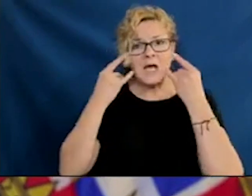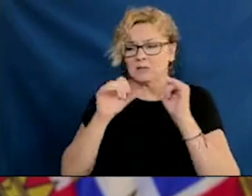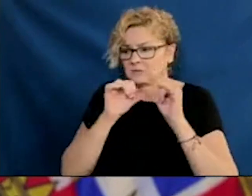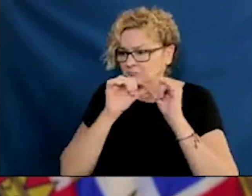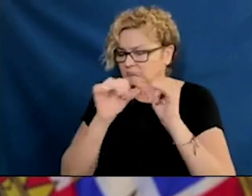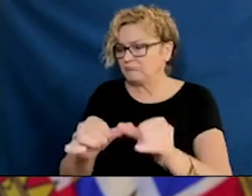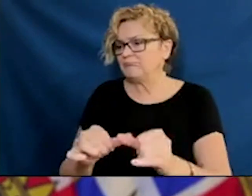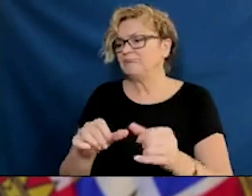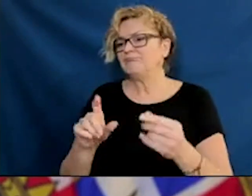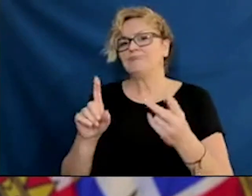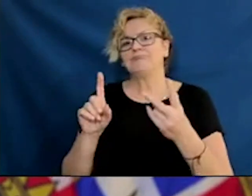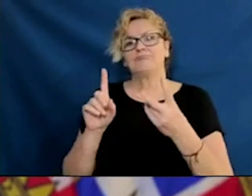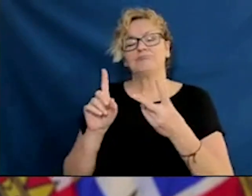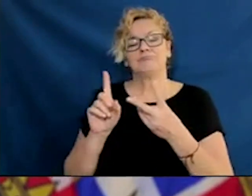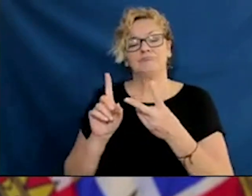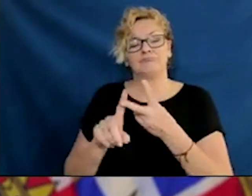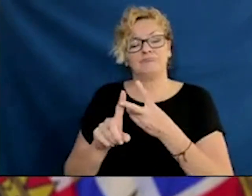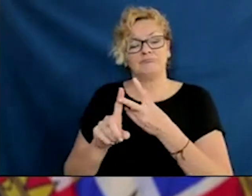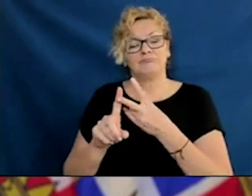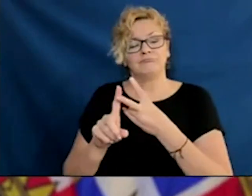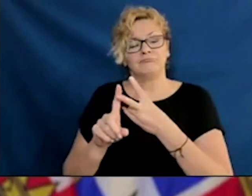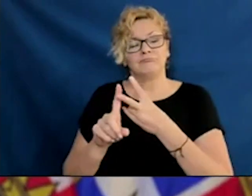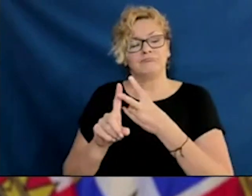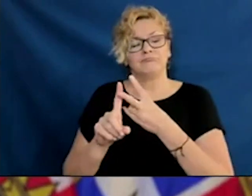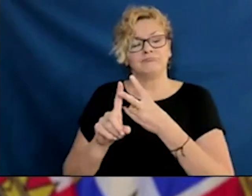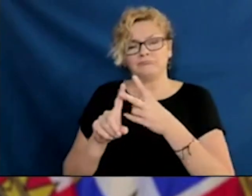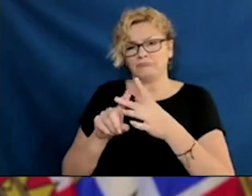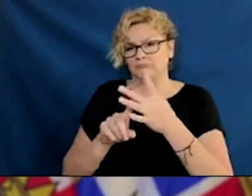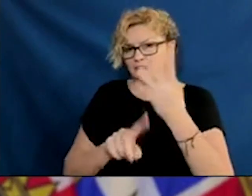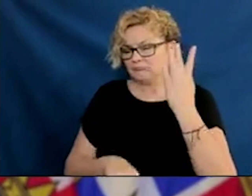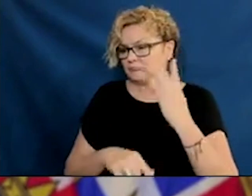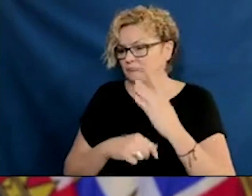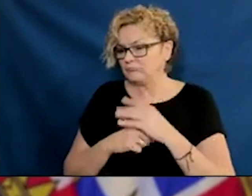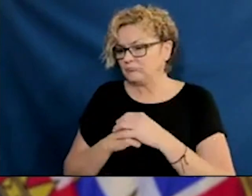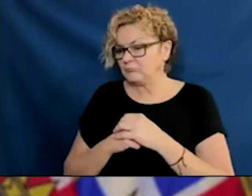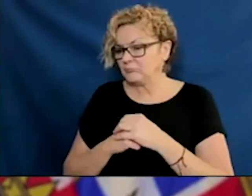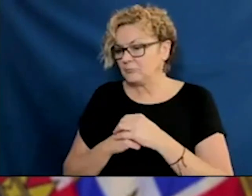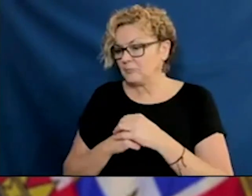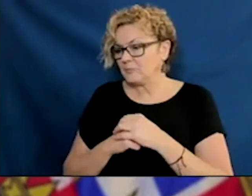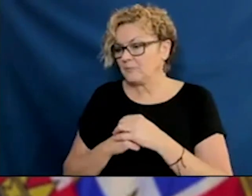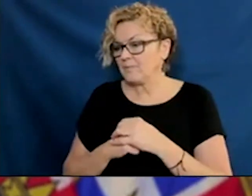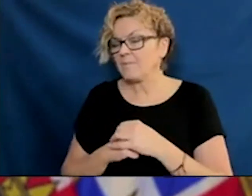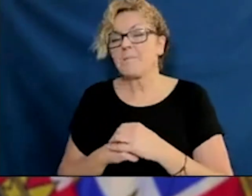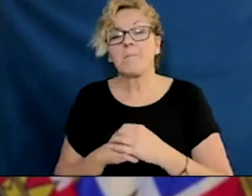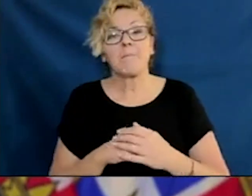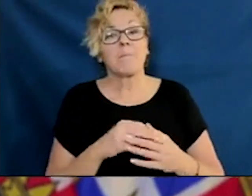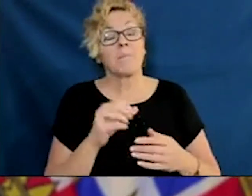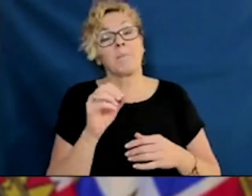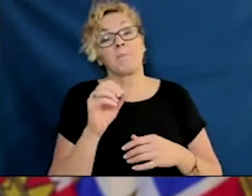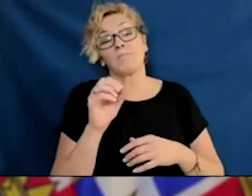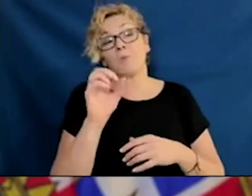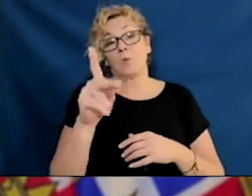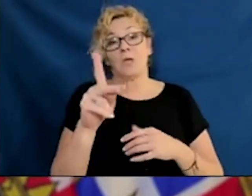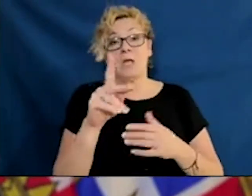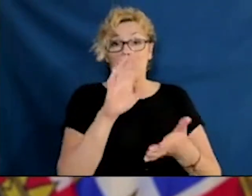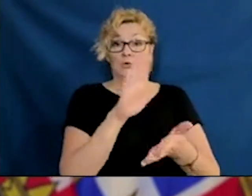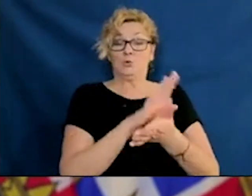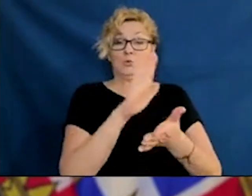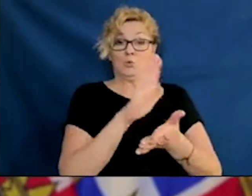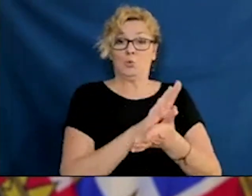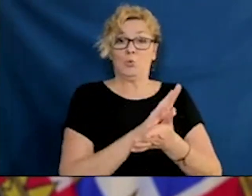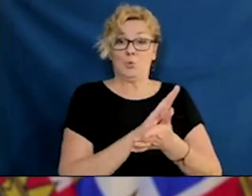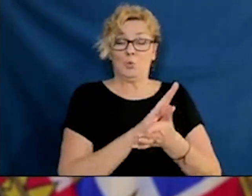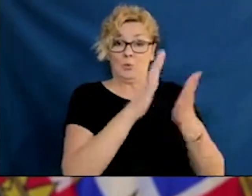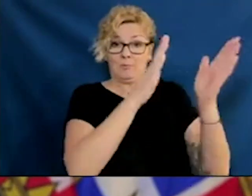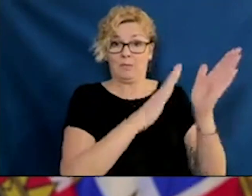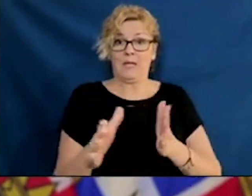at the safety plans for schools, masks are one part of it, and there are many different parts that reduce the